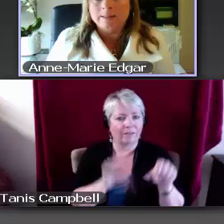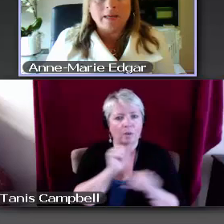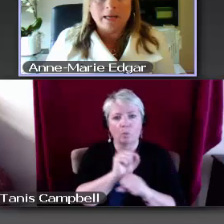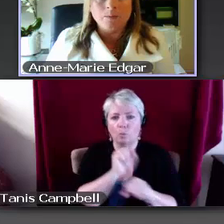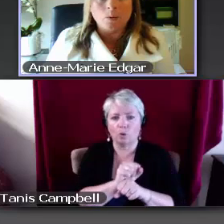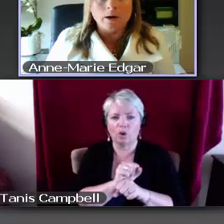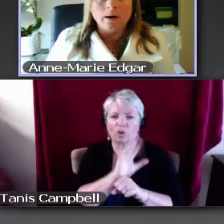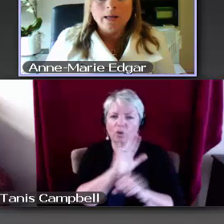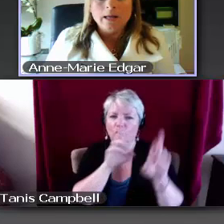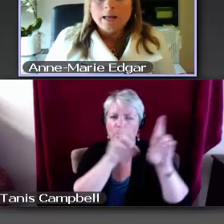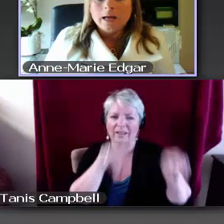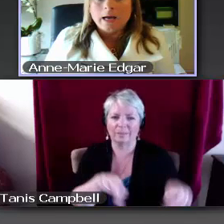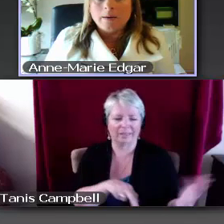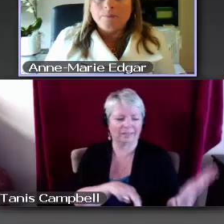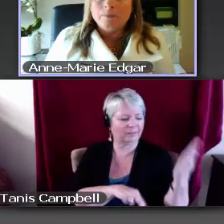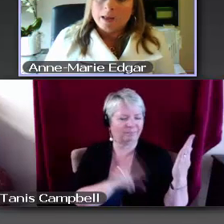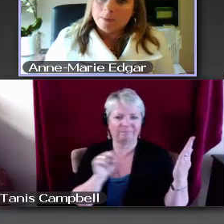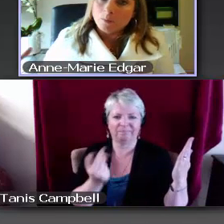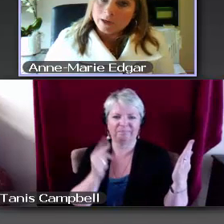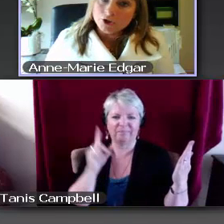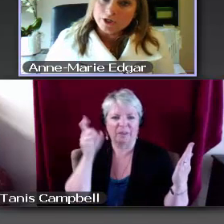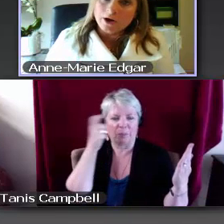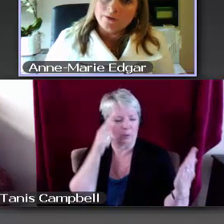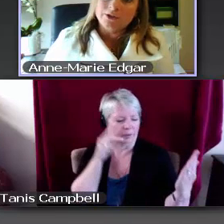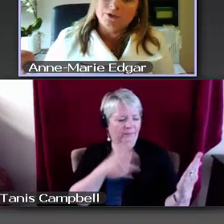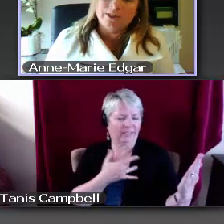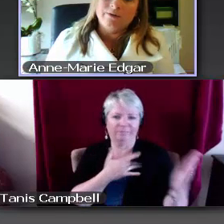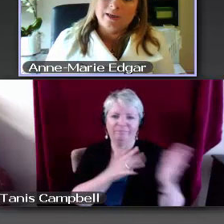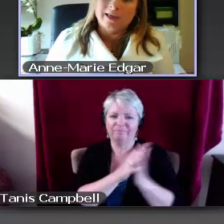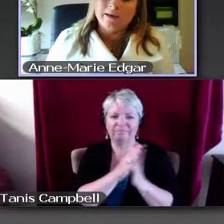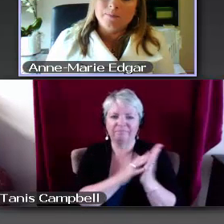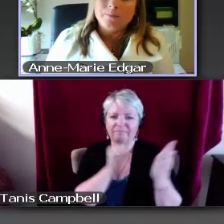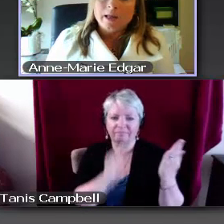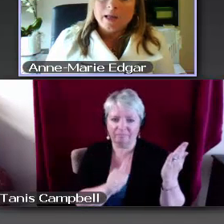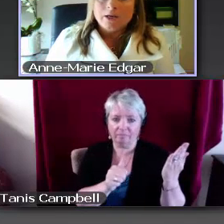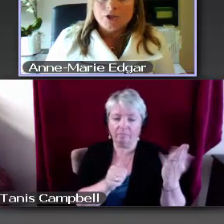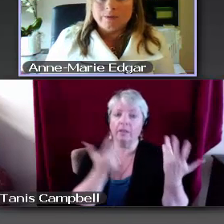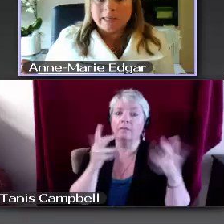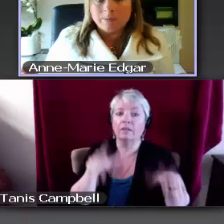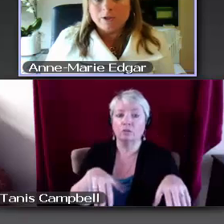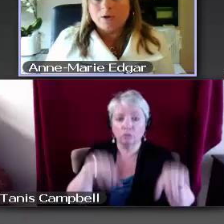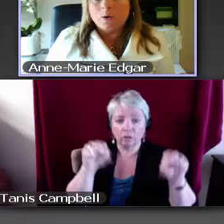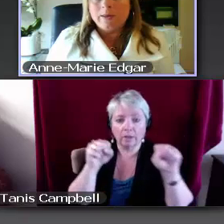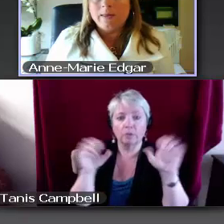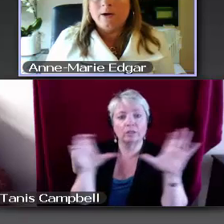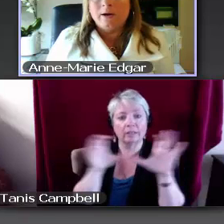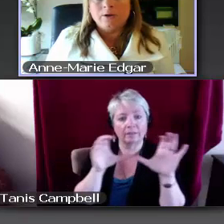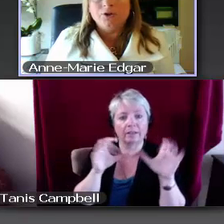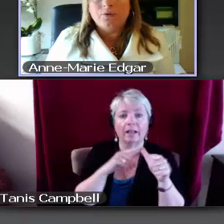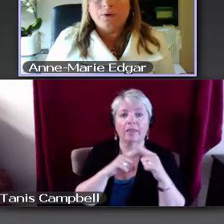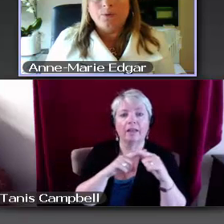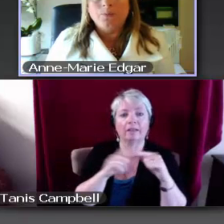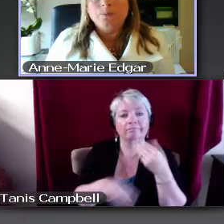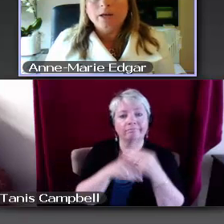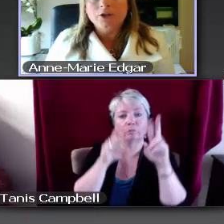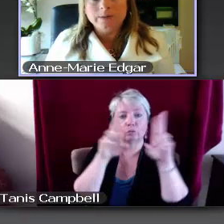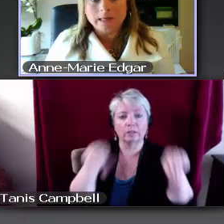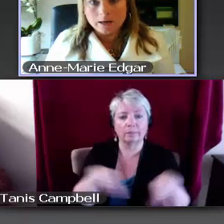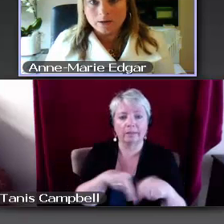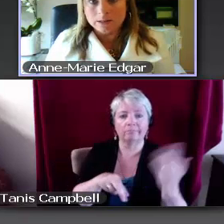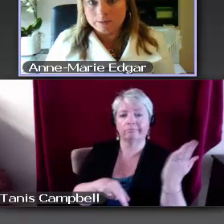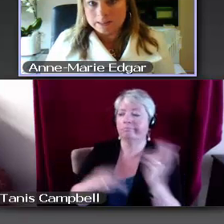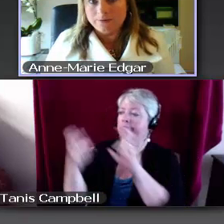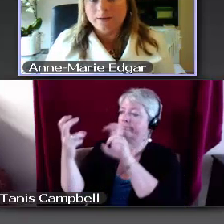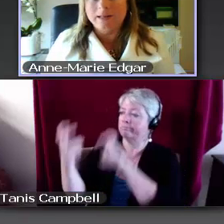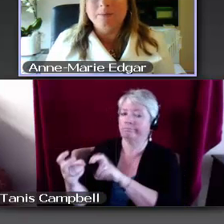at her resume anymore. But once she got the certificate, she was able to go in their interview, and she